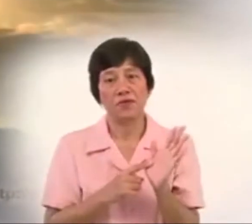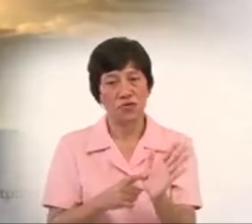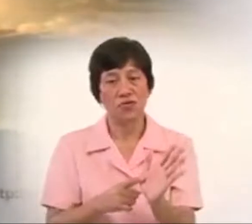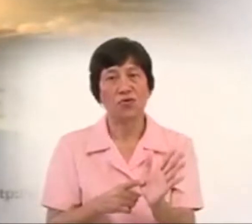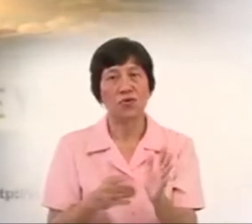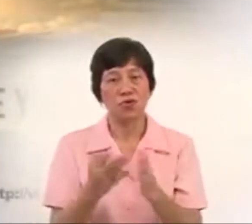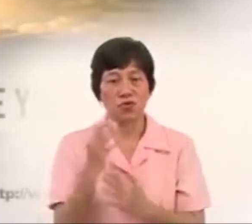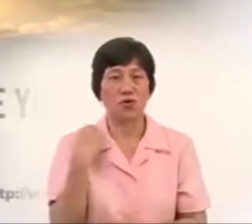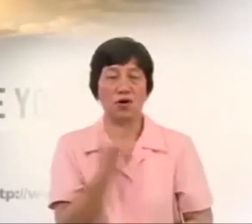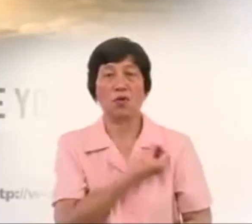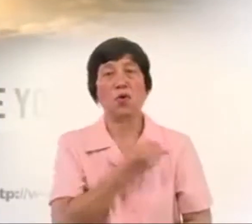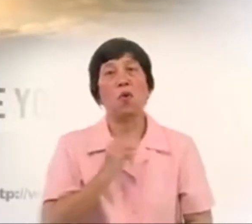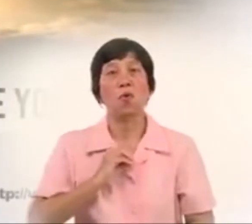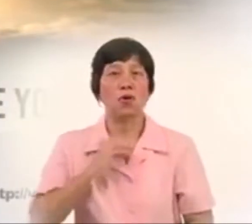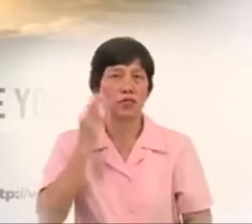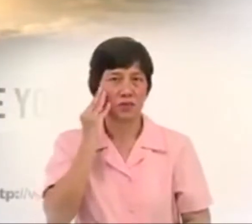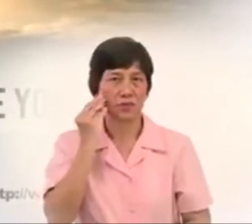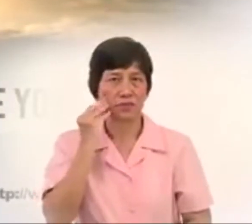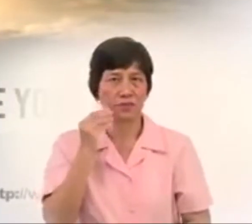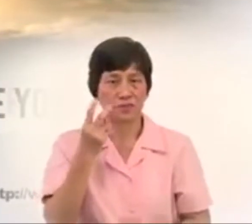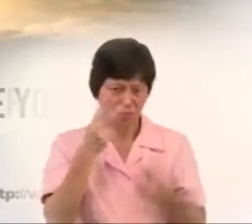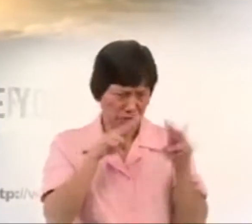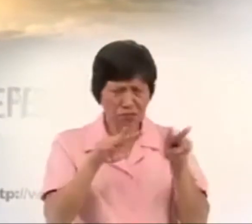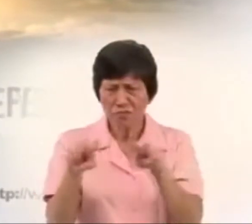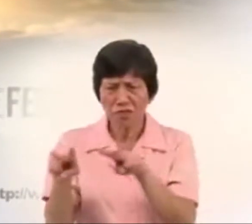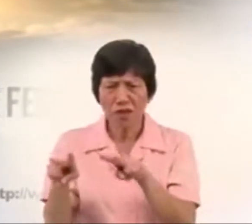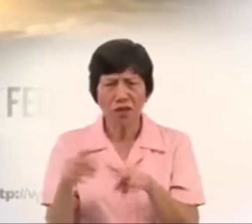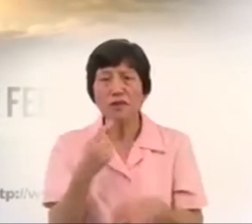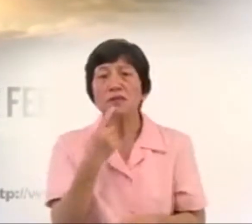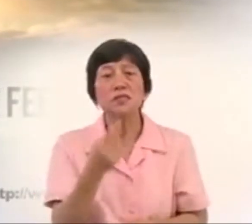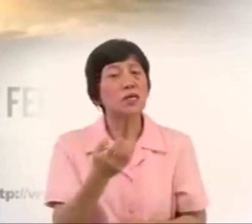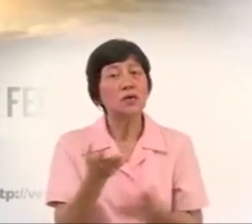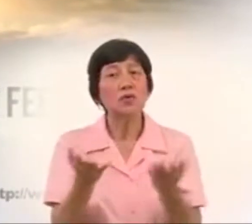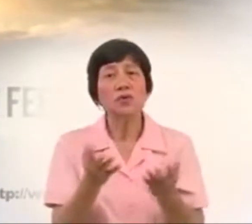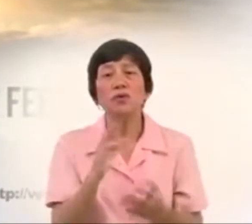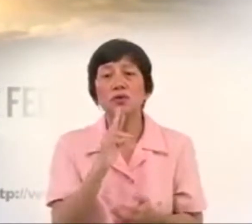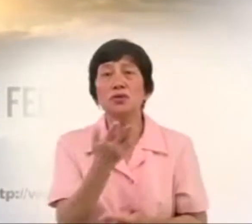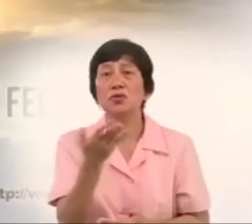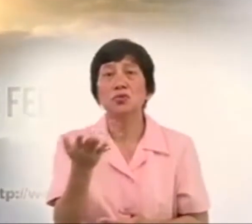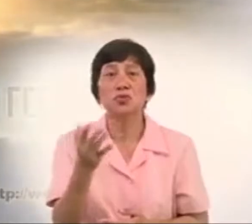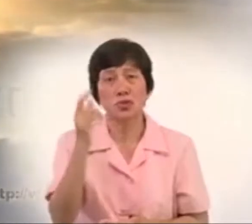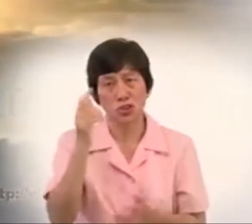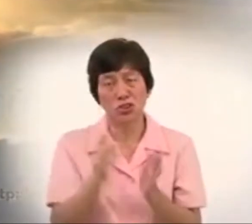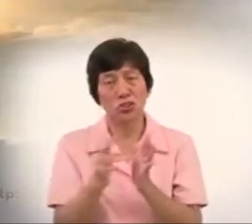around and you say, where are you, Jesus? Why do I feel alone?